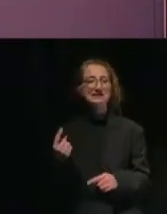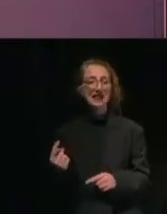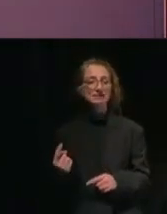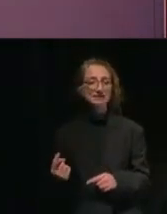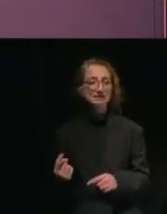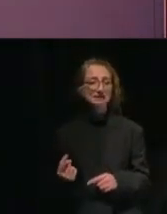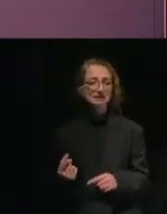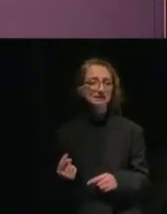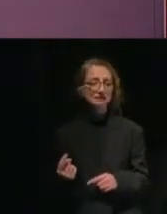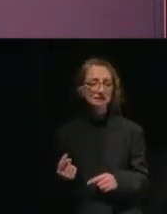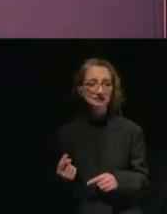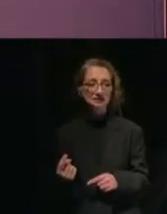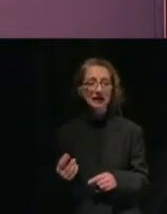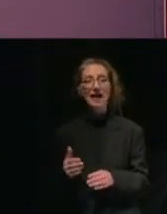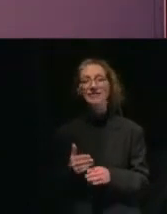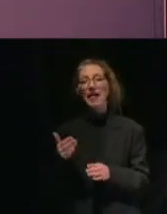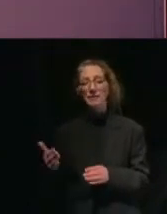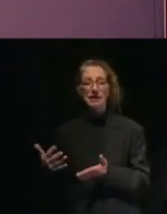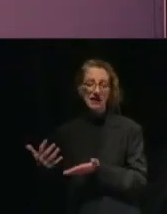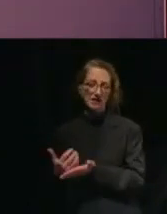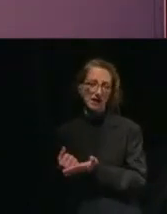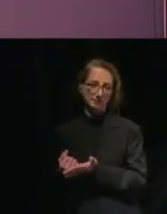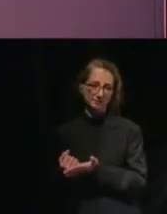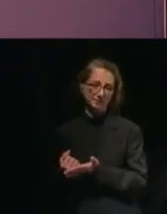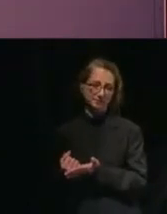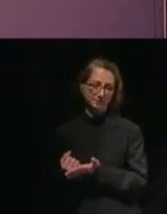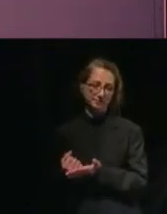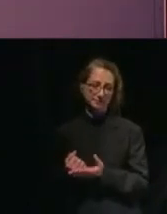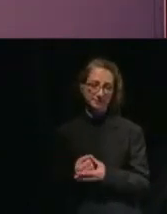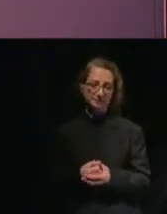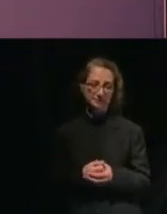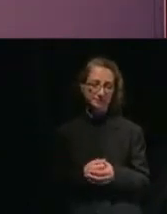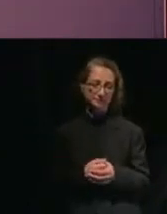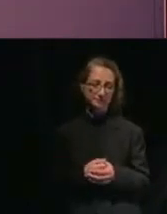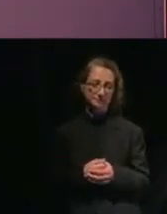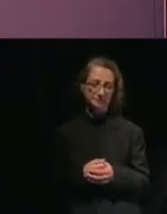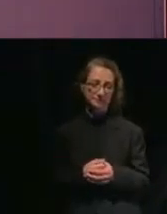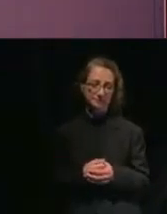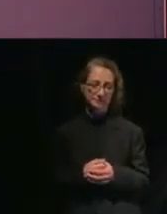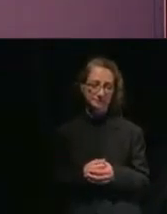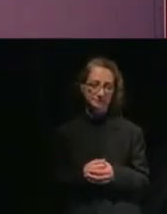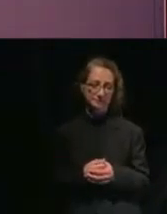often people who have side income, auxiliary income.